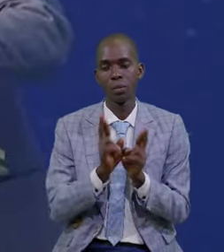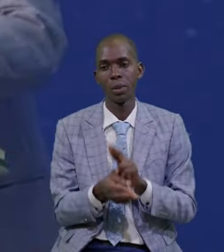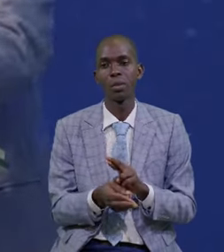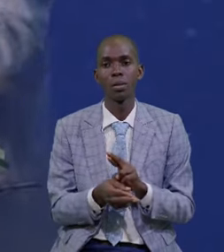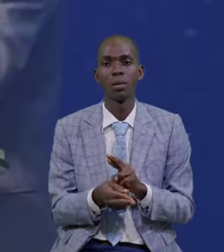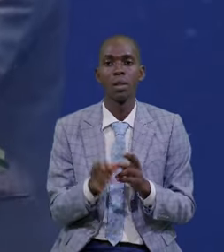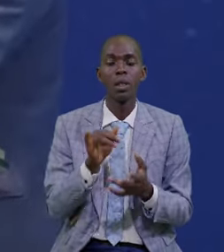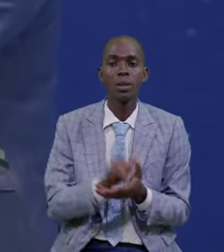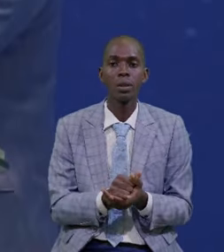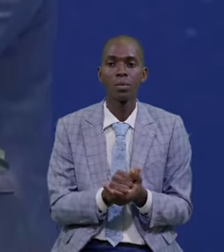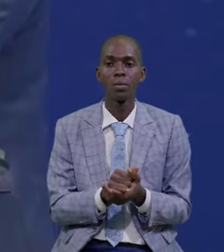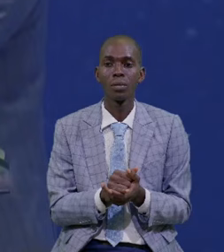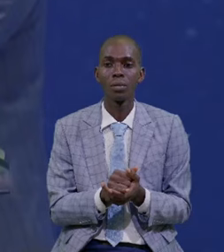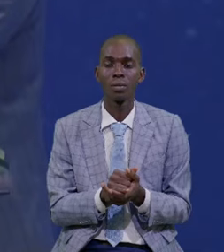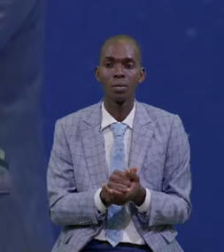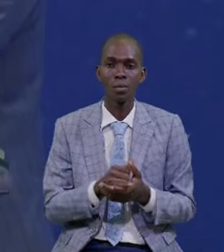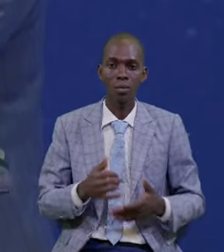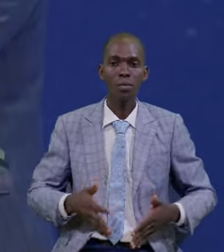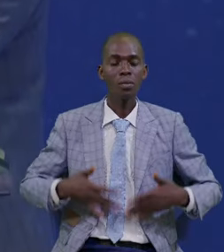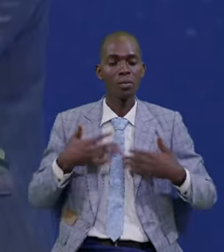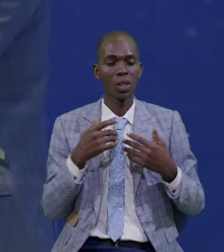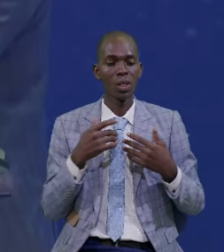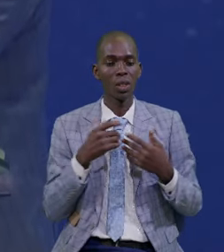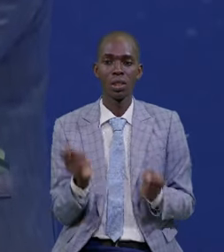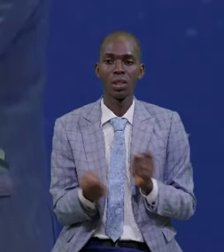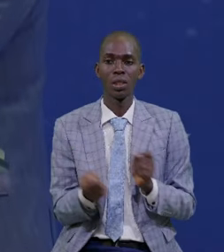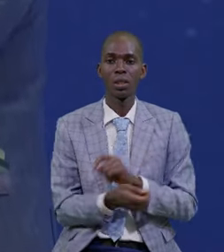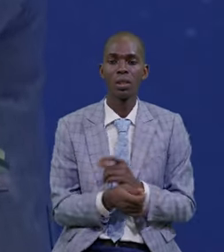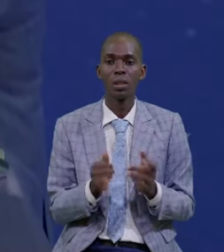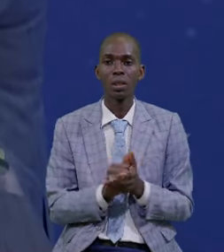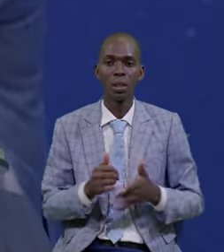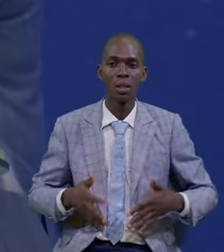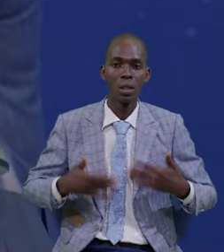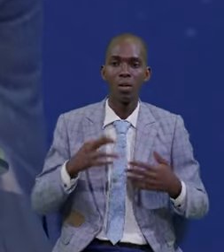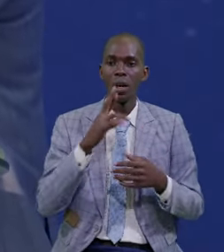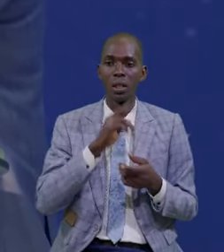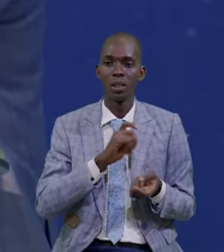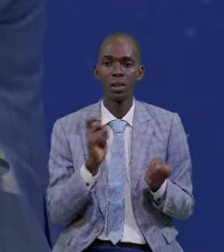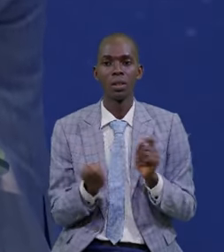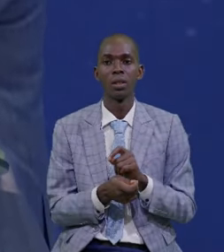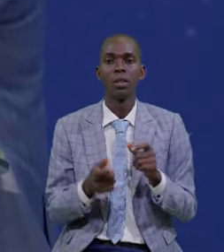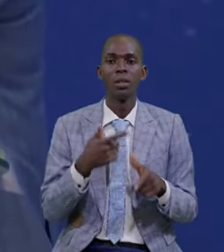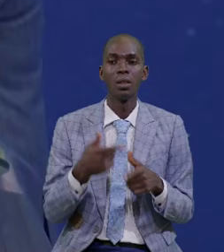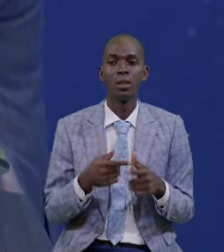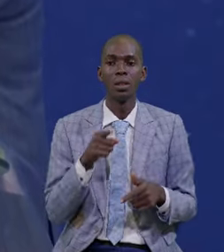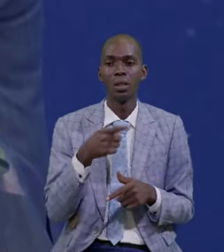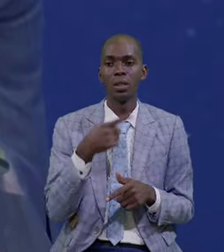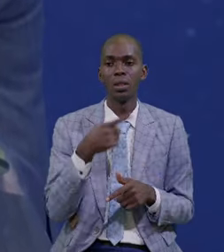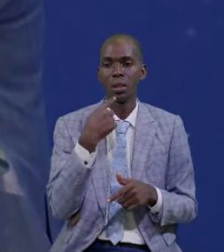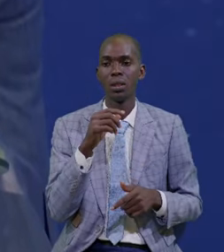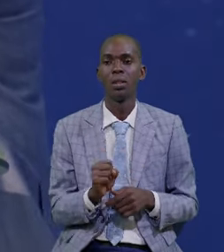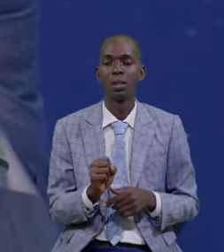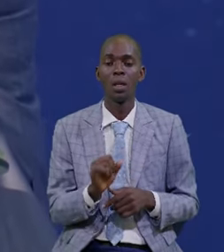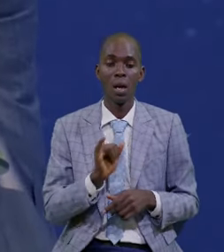that lives turn around, lives are changed. Then it says, I